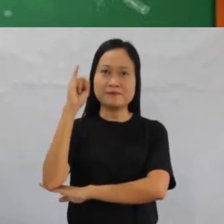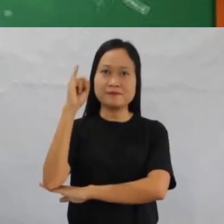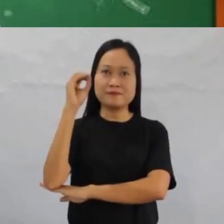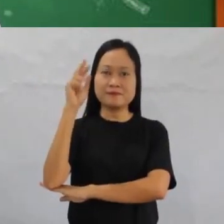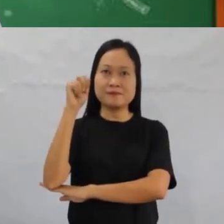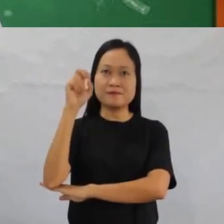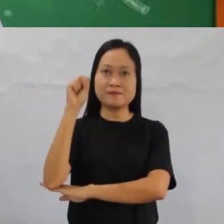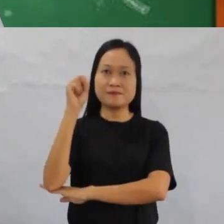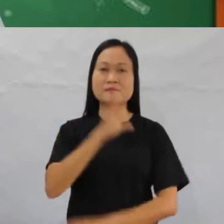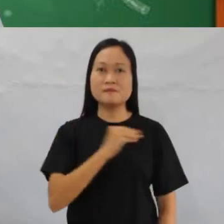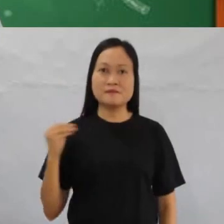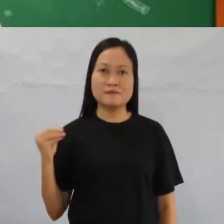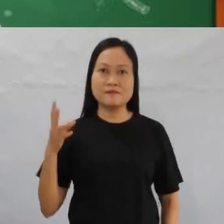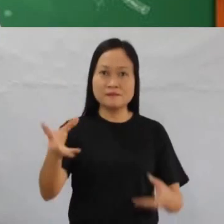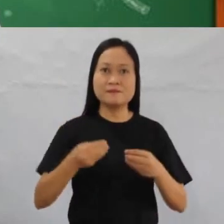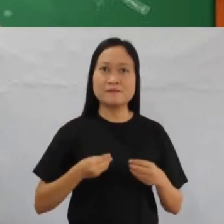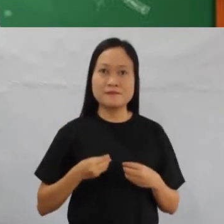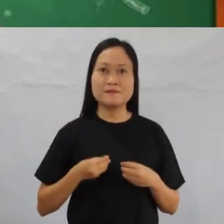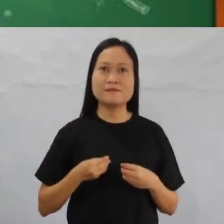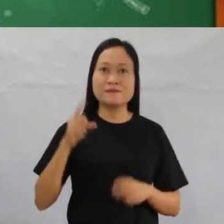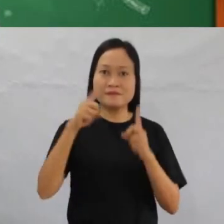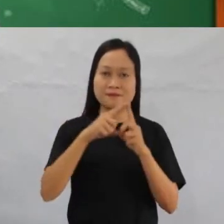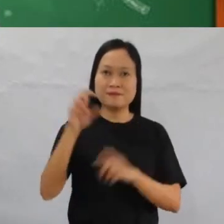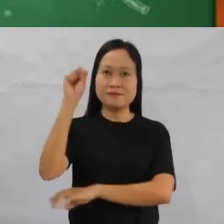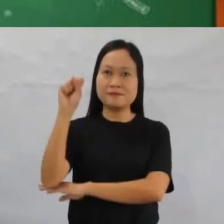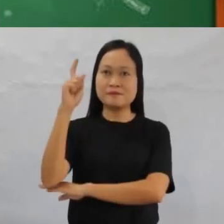bring us to the standard and logical answers.